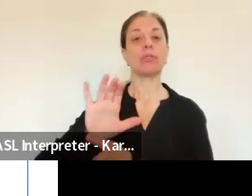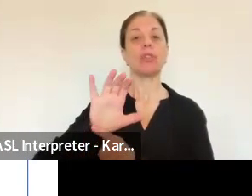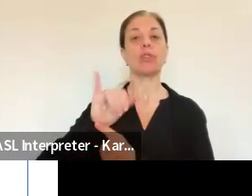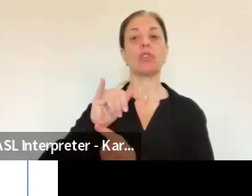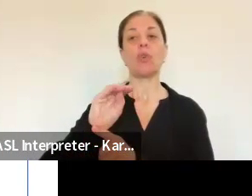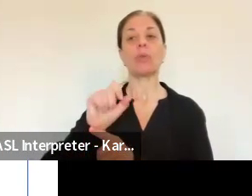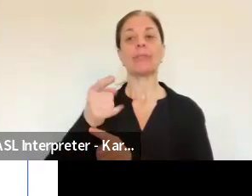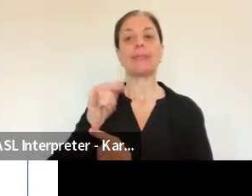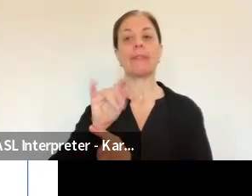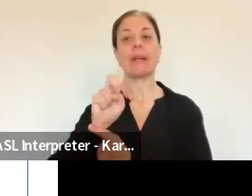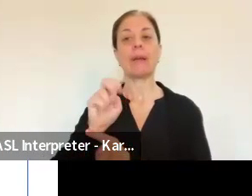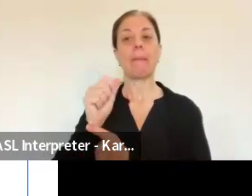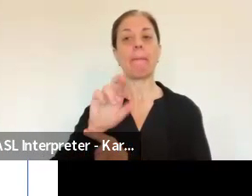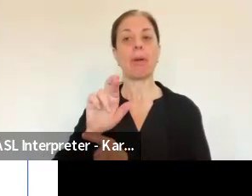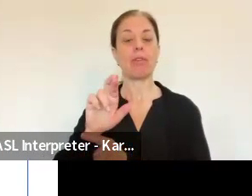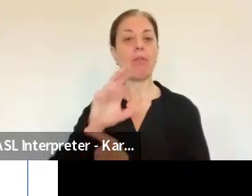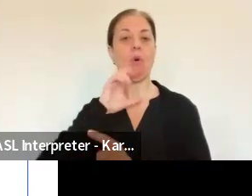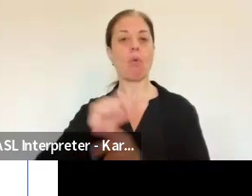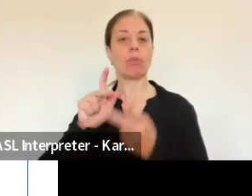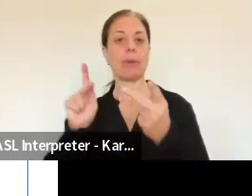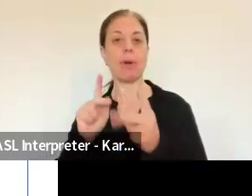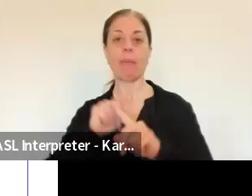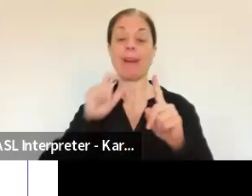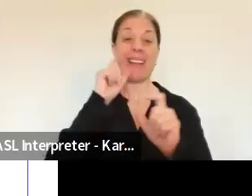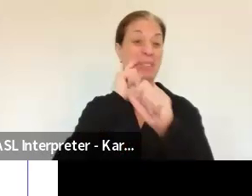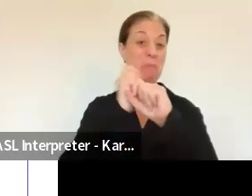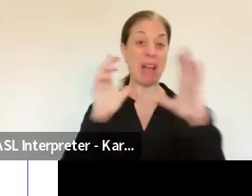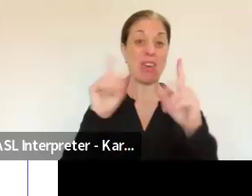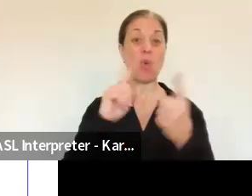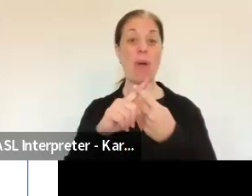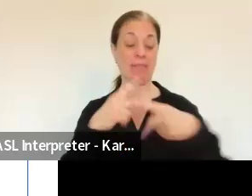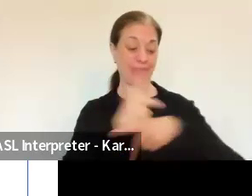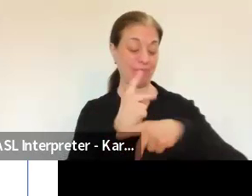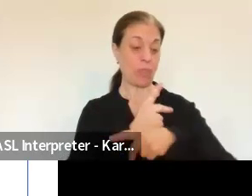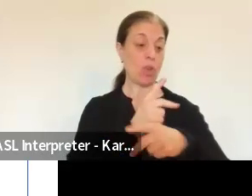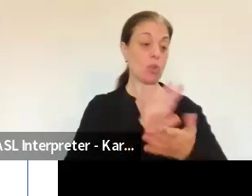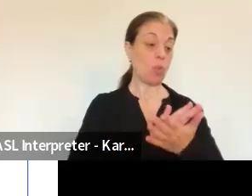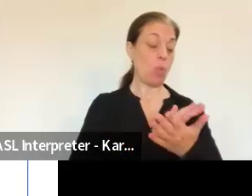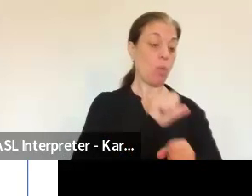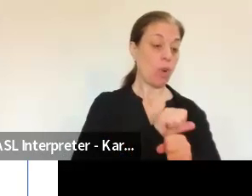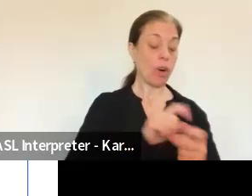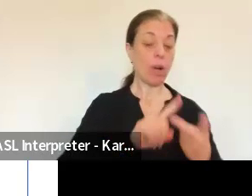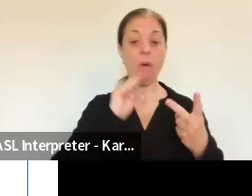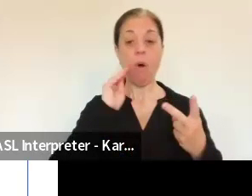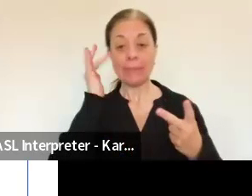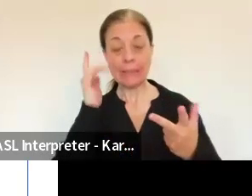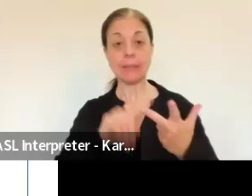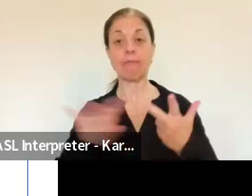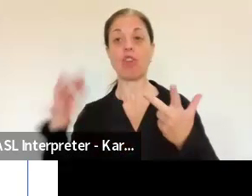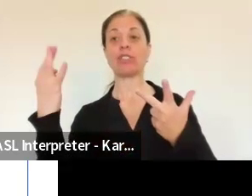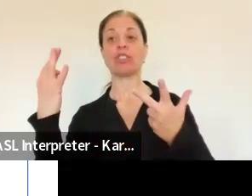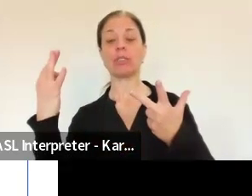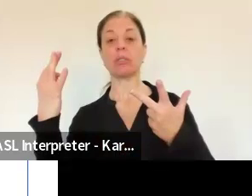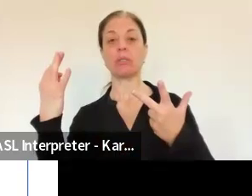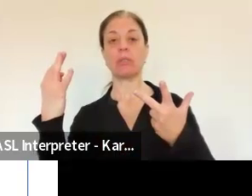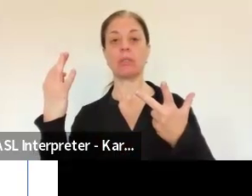grounds. But all is not as she imagined when she struggles to juggle schoolwork, homesickness, and French.